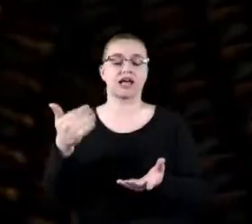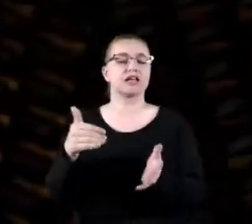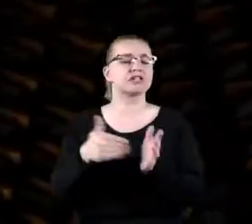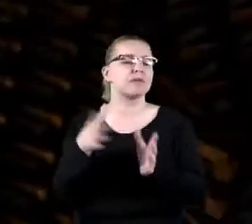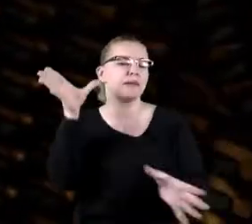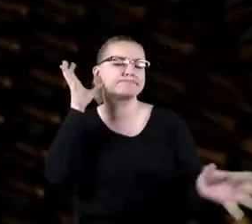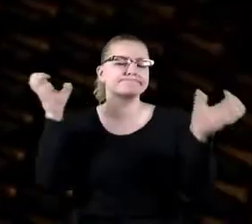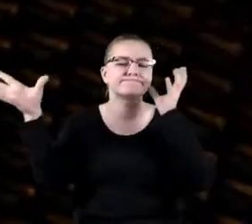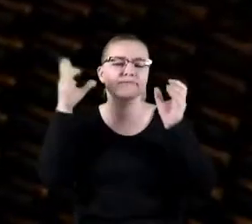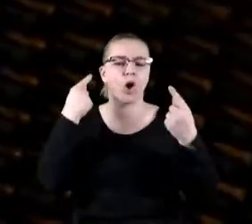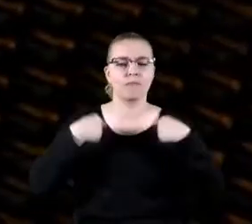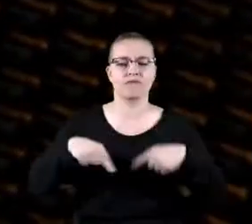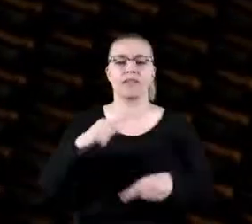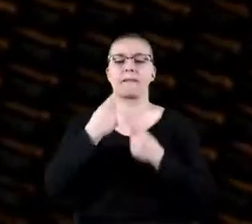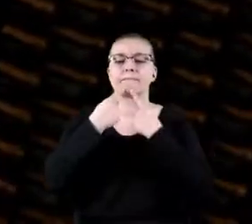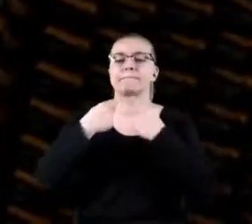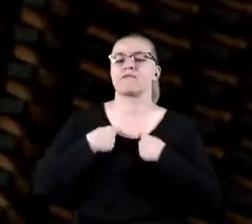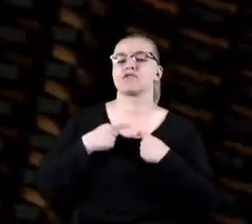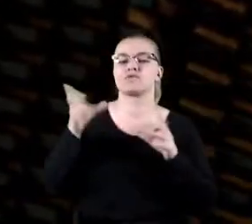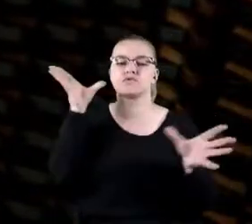you, Mr. Palmieri.